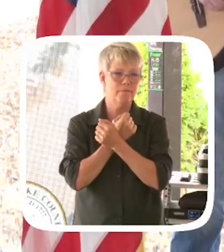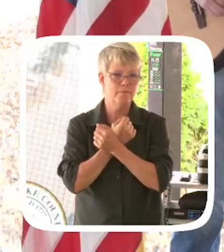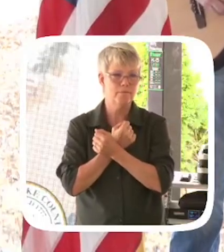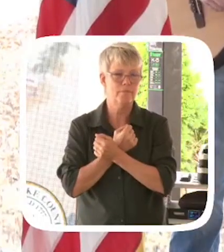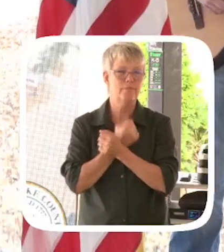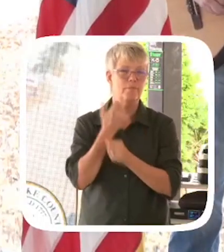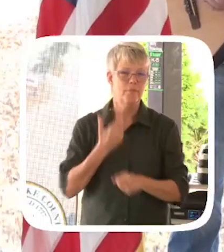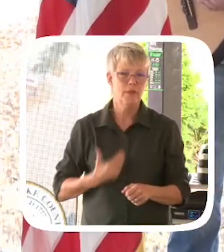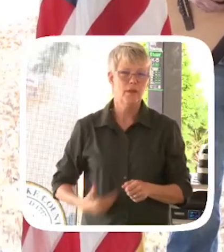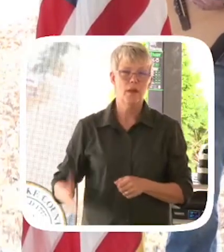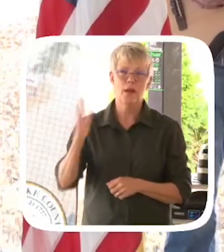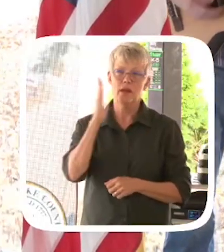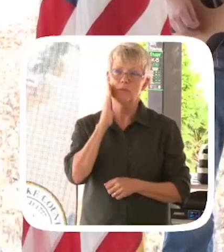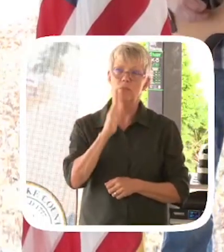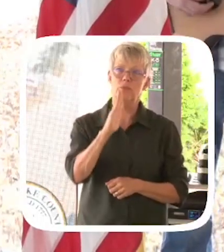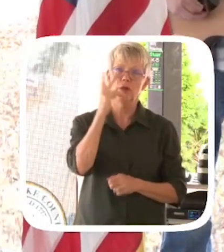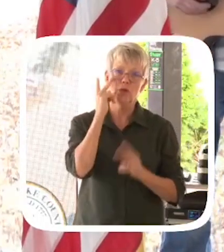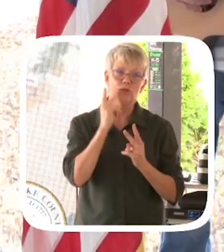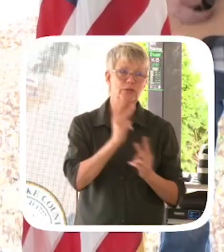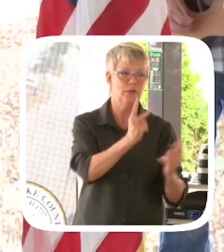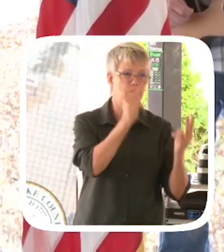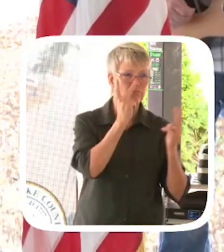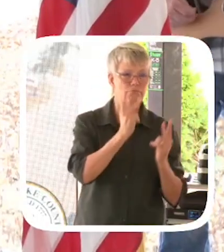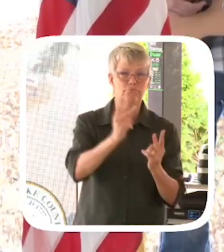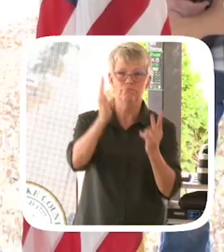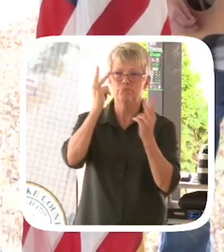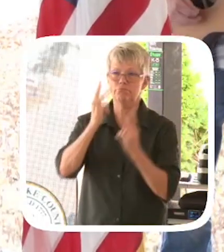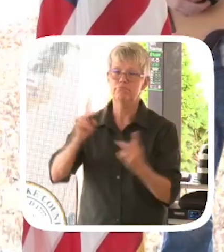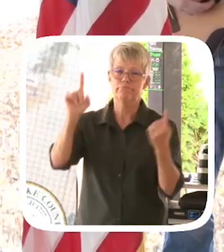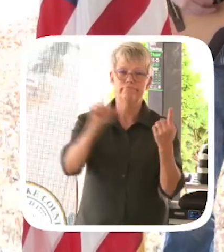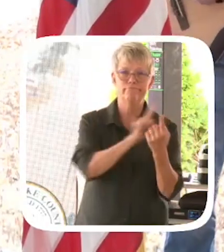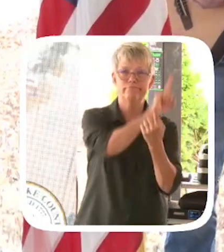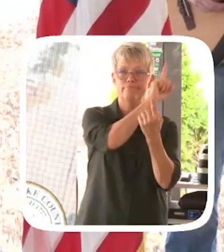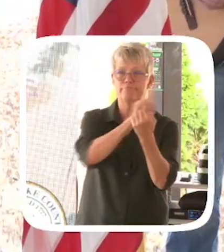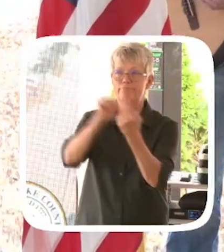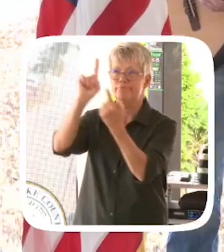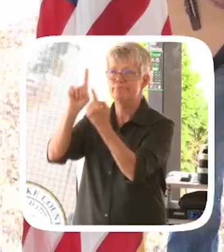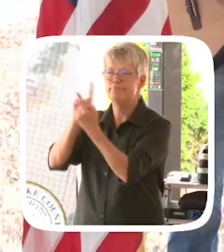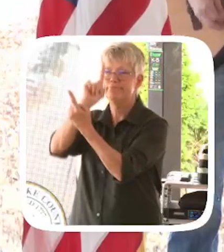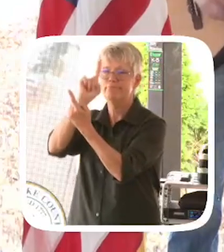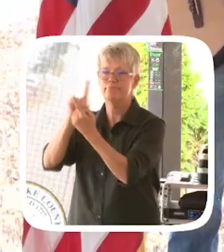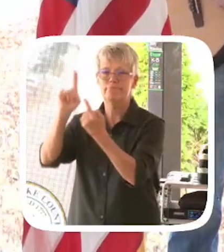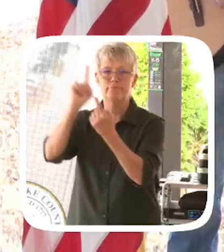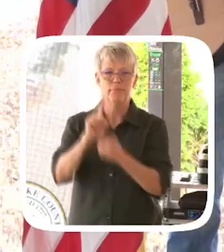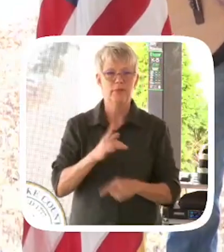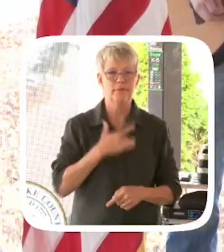Bind us together and be our peace.